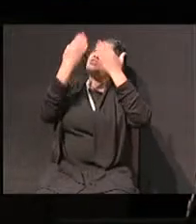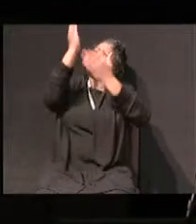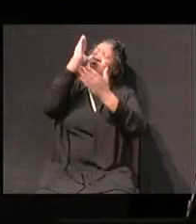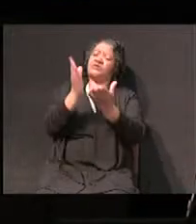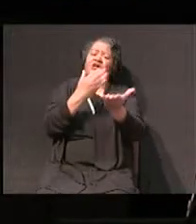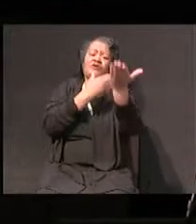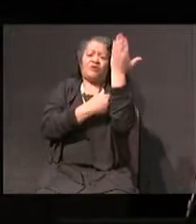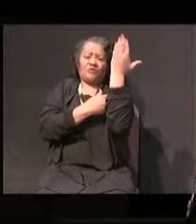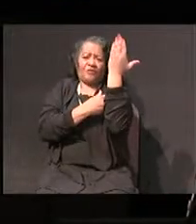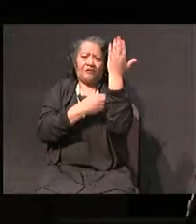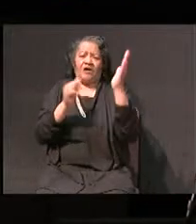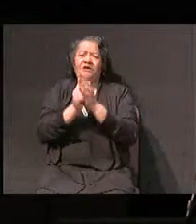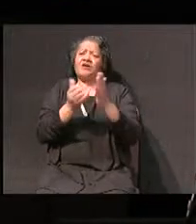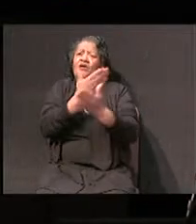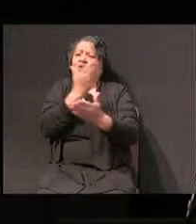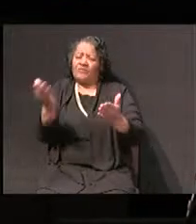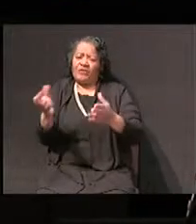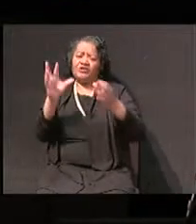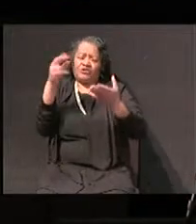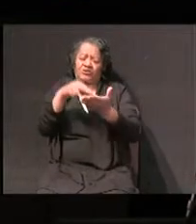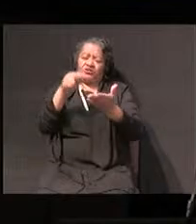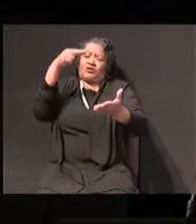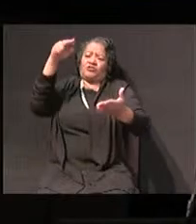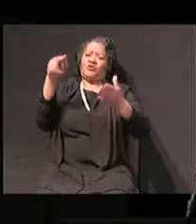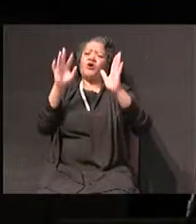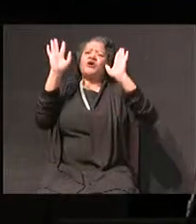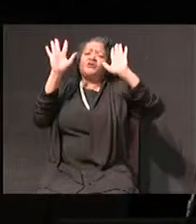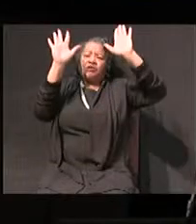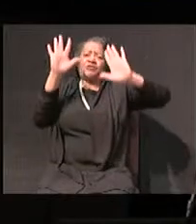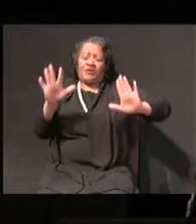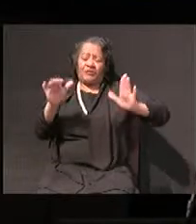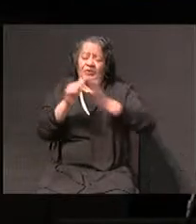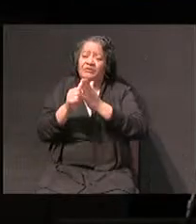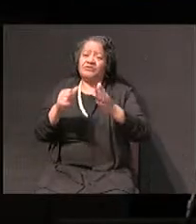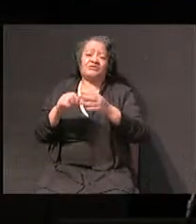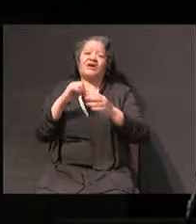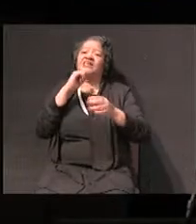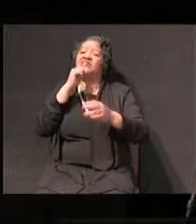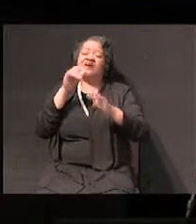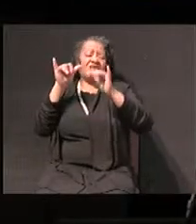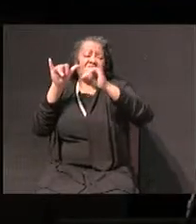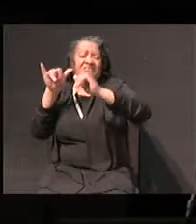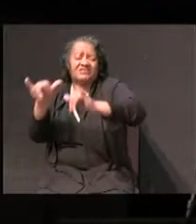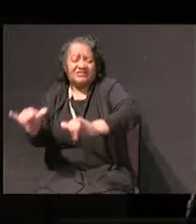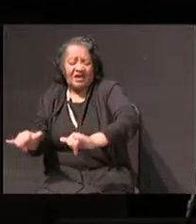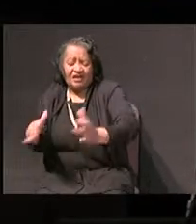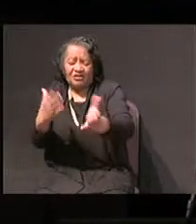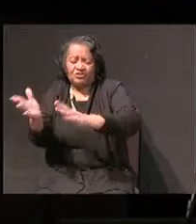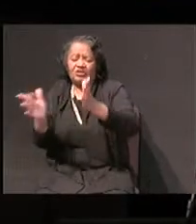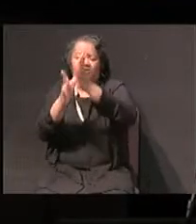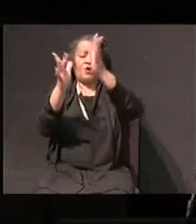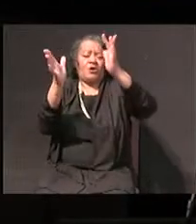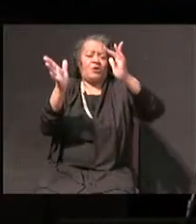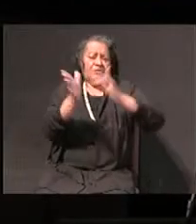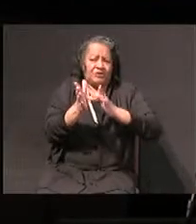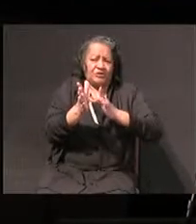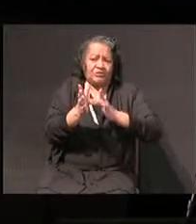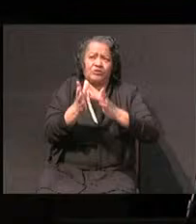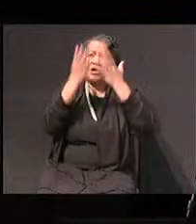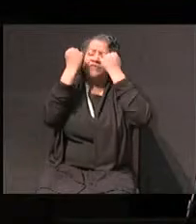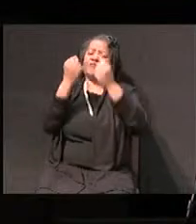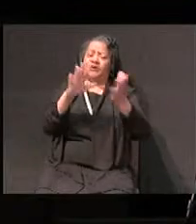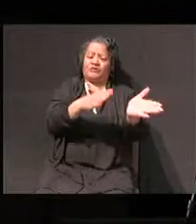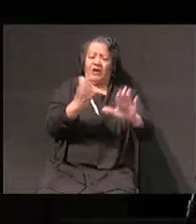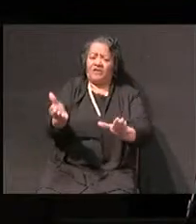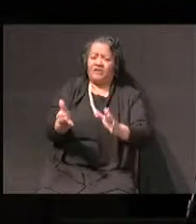this morning that there is a resurrection Sunday, that he didn't stay dead. Jesus was obedient to